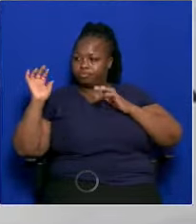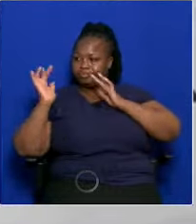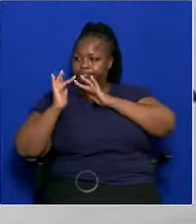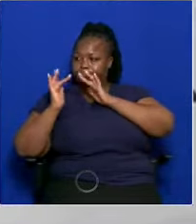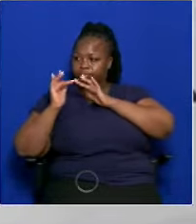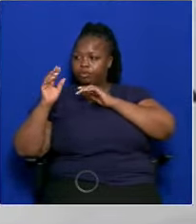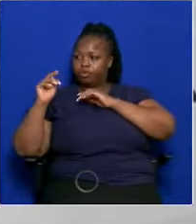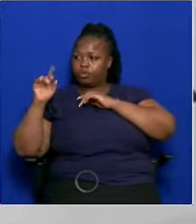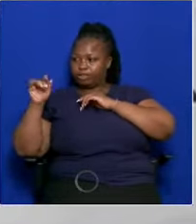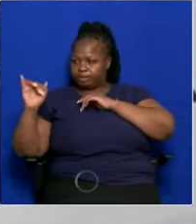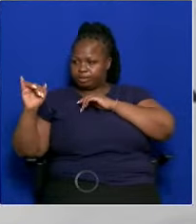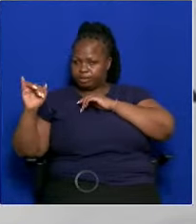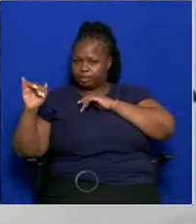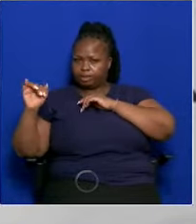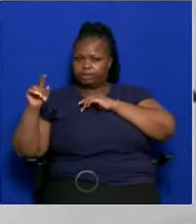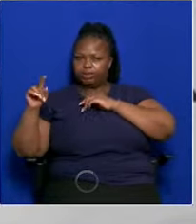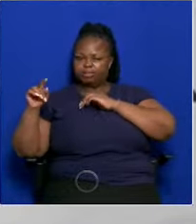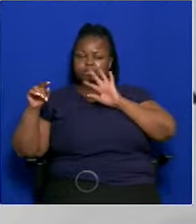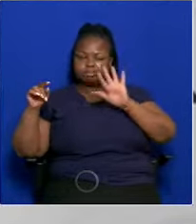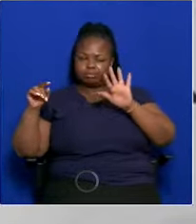I'm suggesting that's what happened.